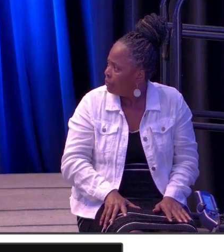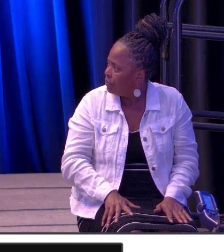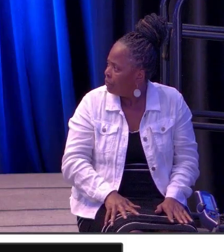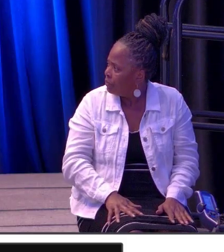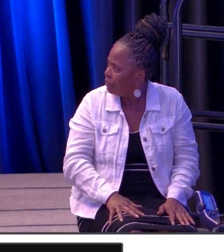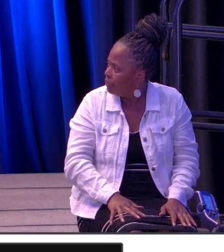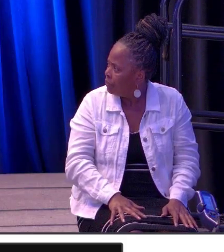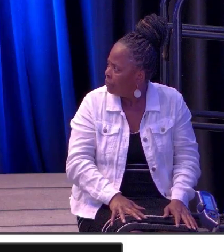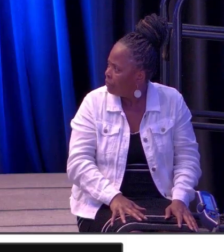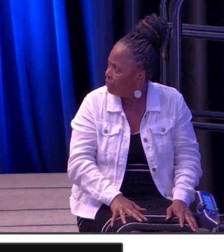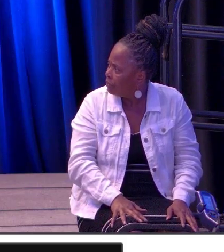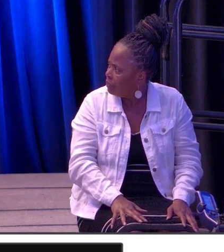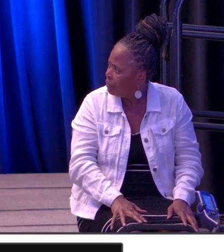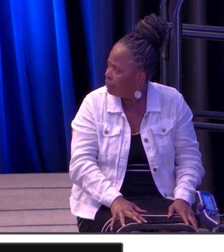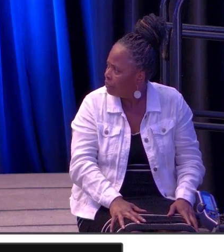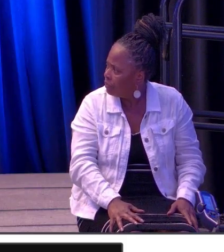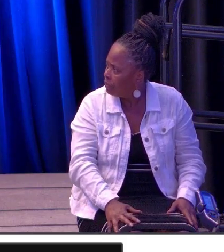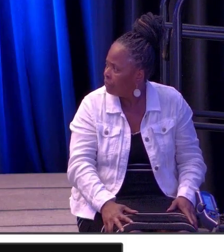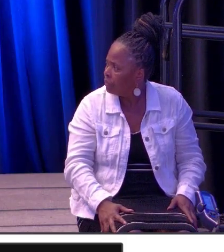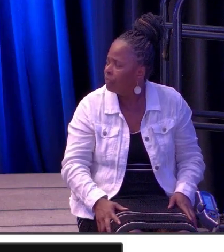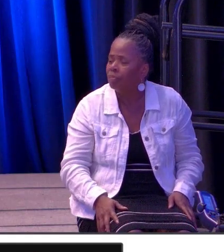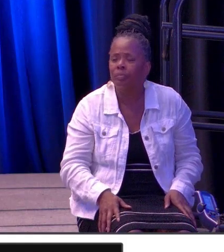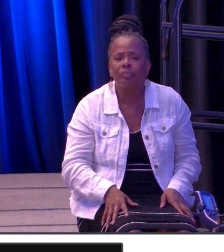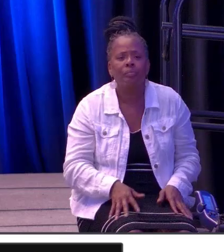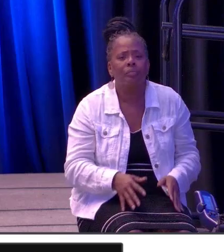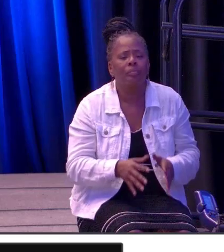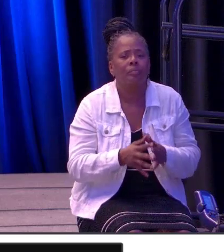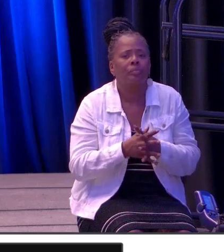So what we want to go over now is